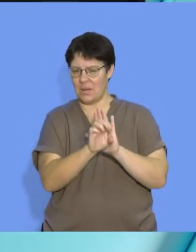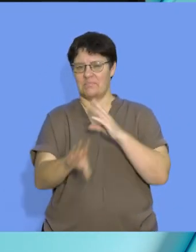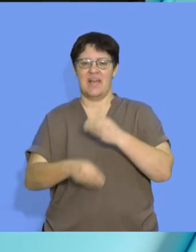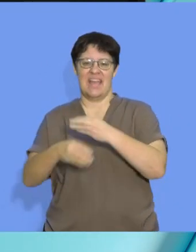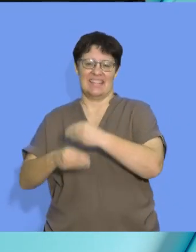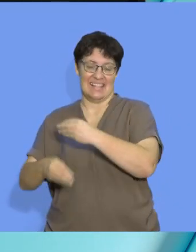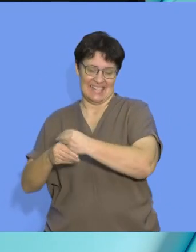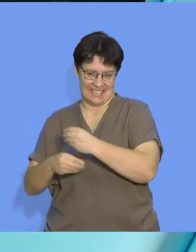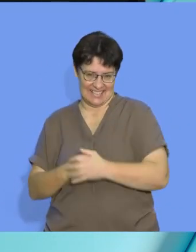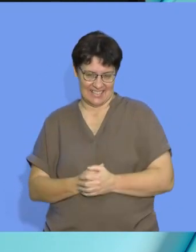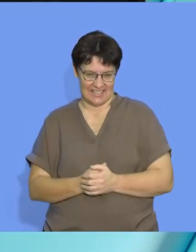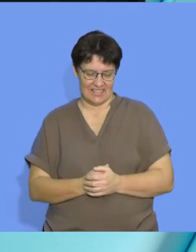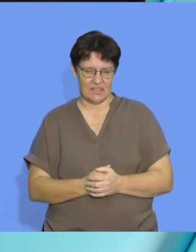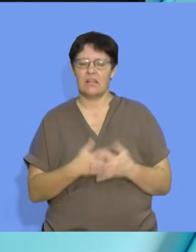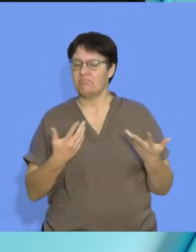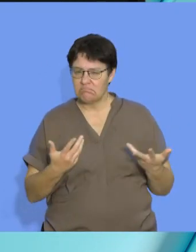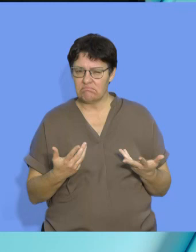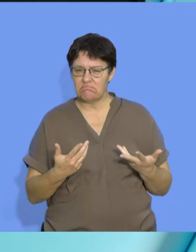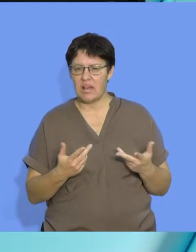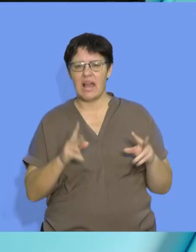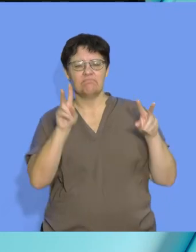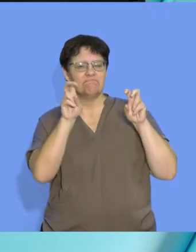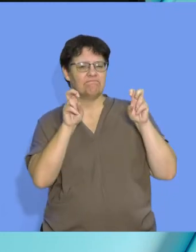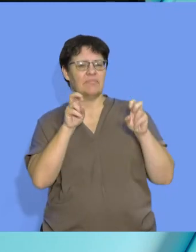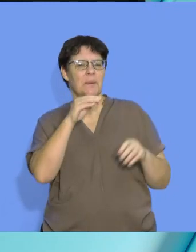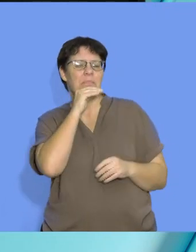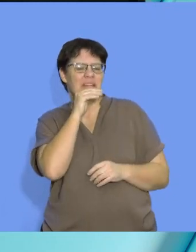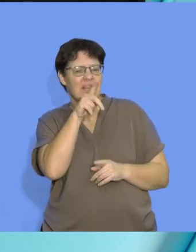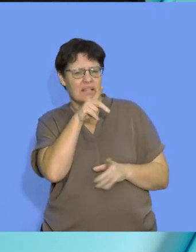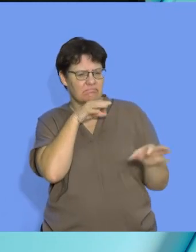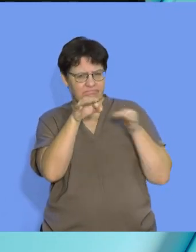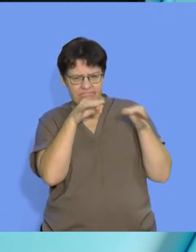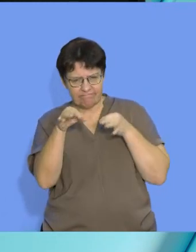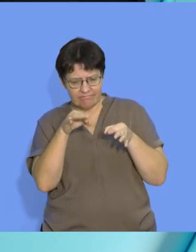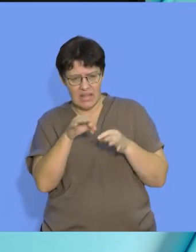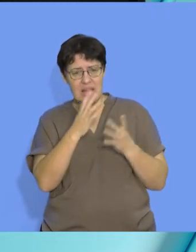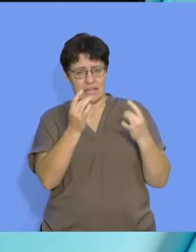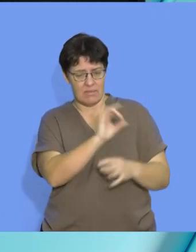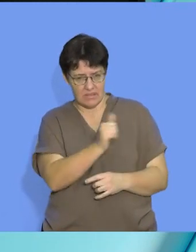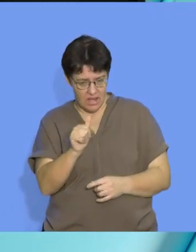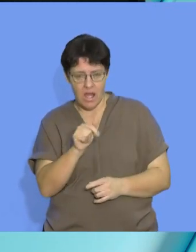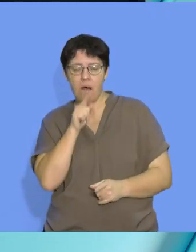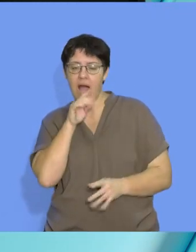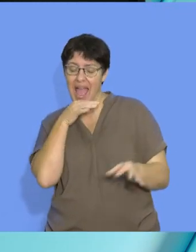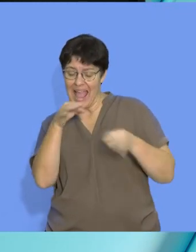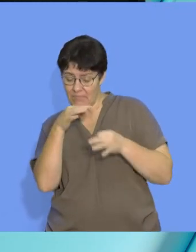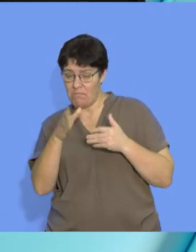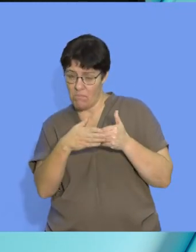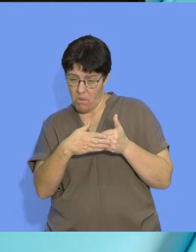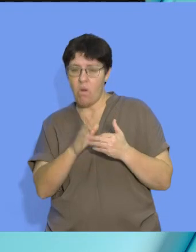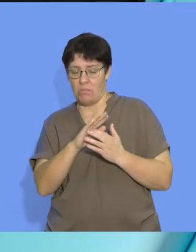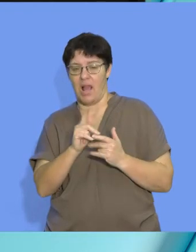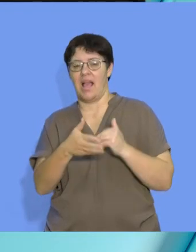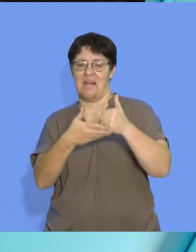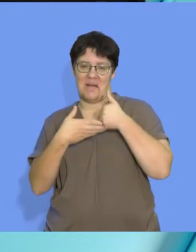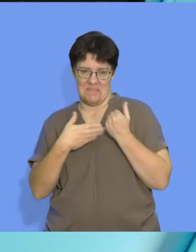examples. I've just defined some more of the definitions that we use in number sequences to help us. The main ones that